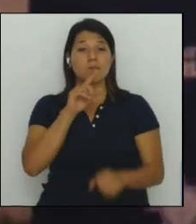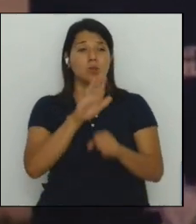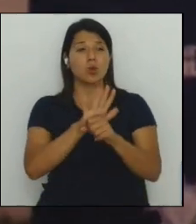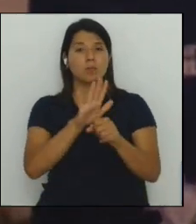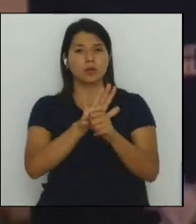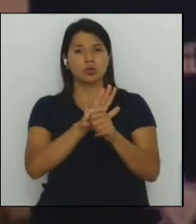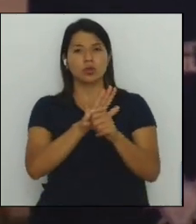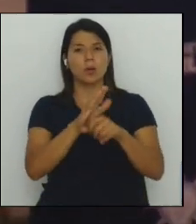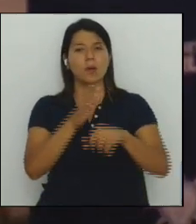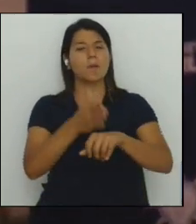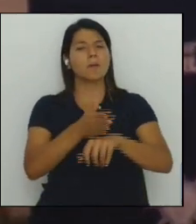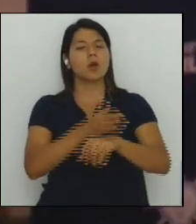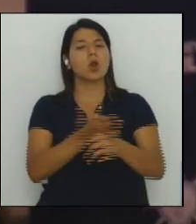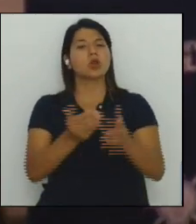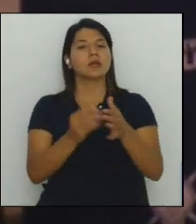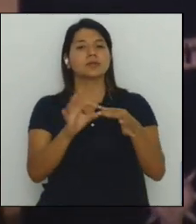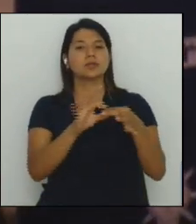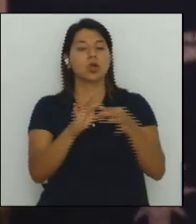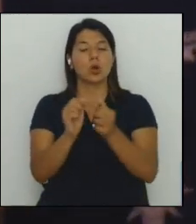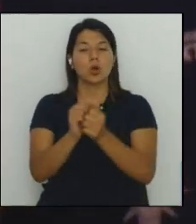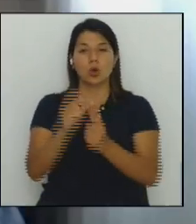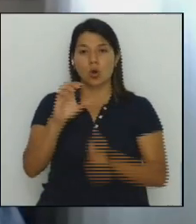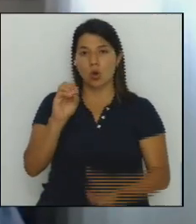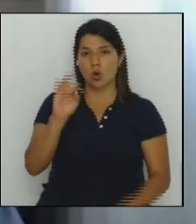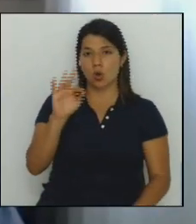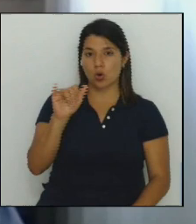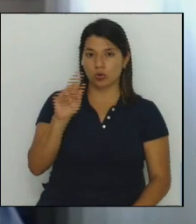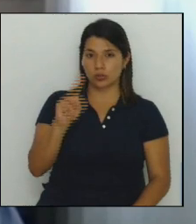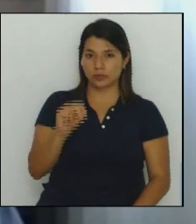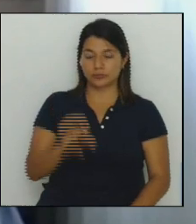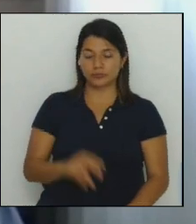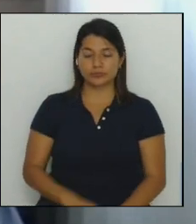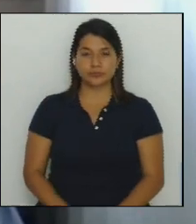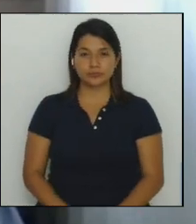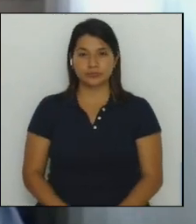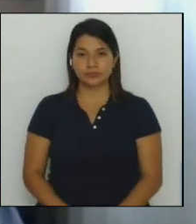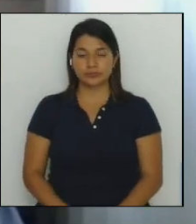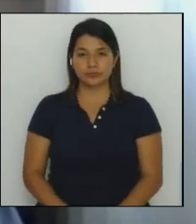bajo Erdogan son mínimas. Turkey is